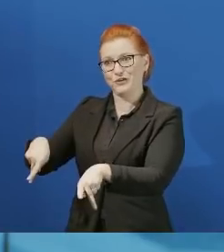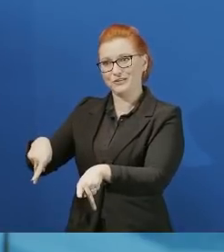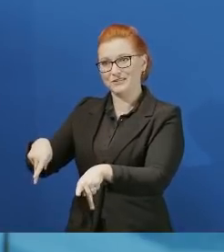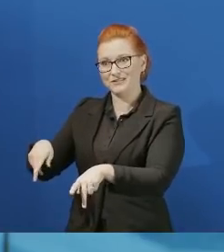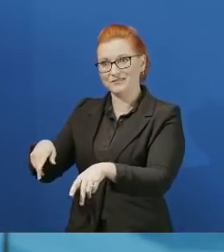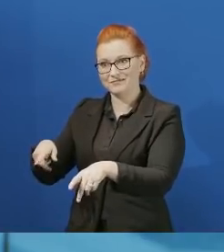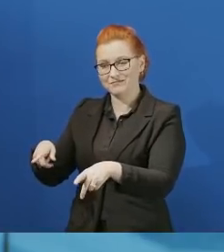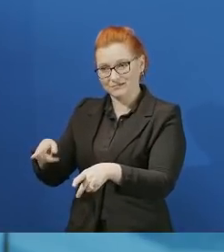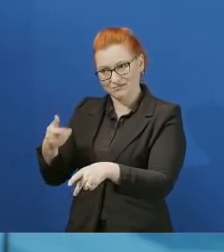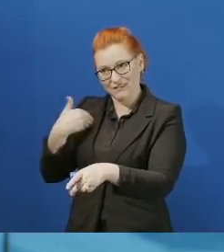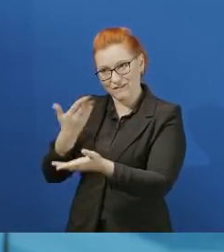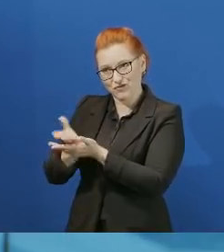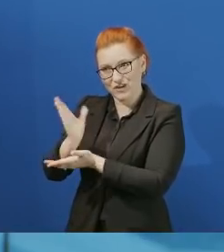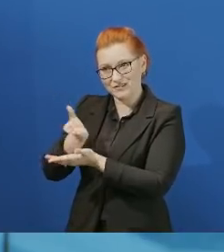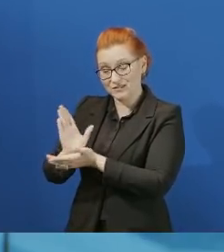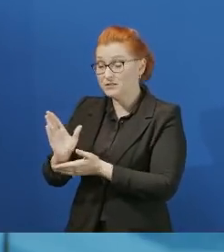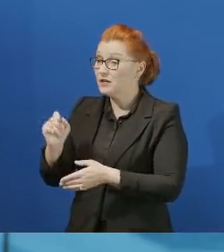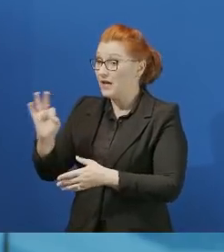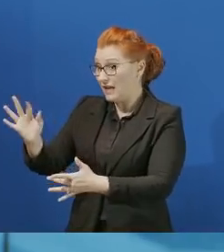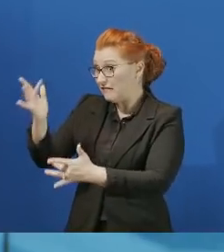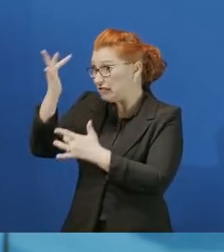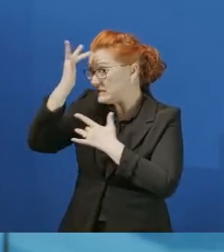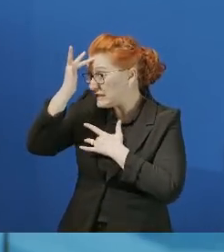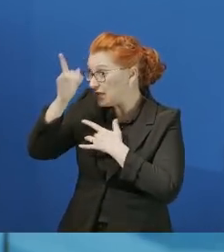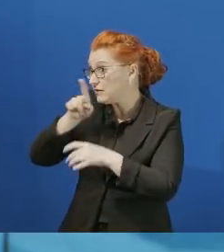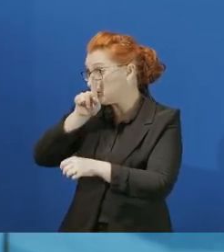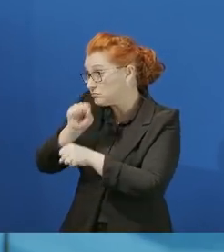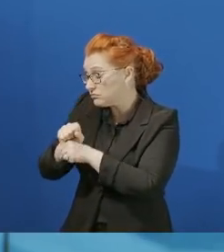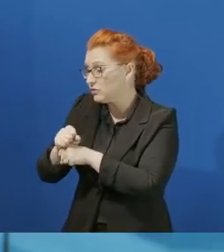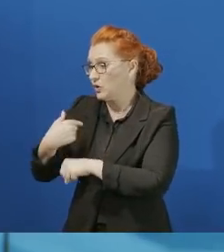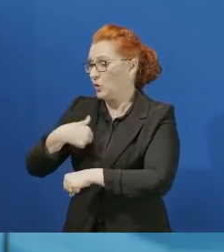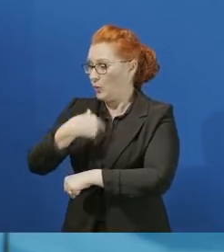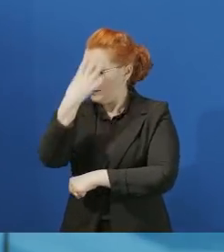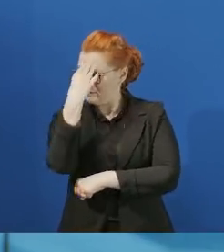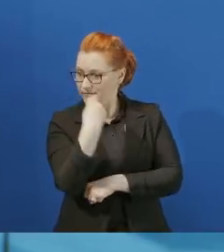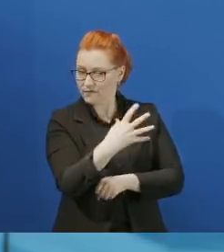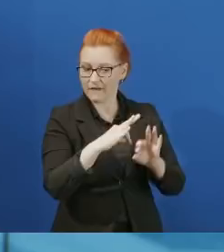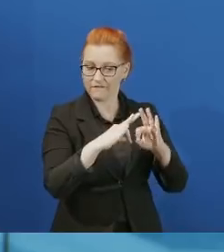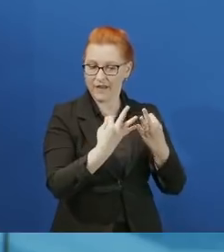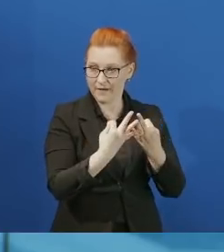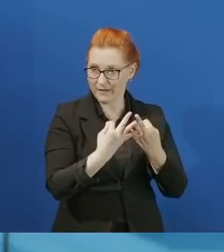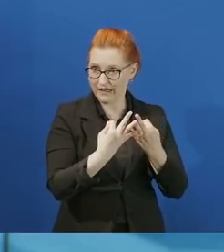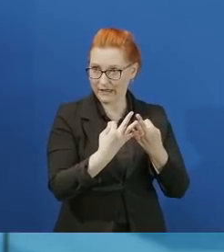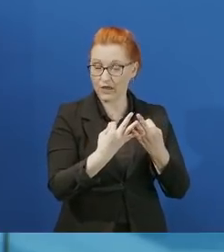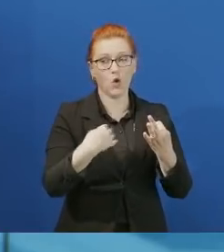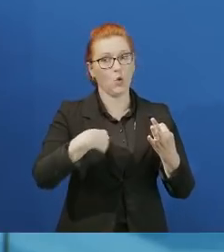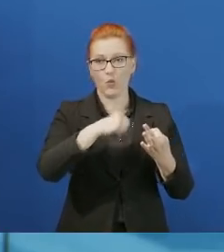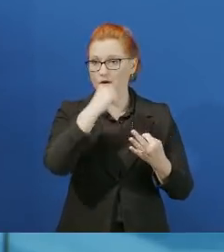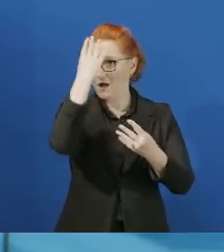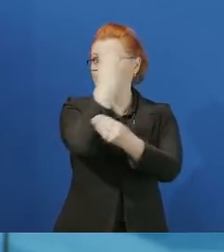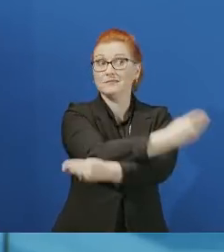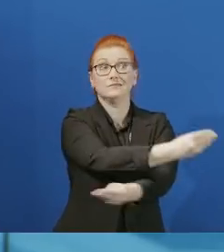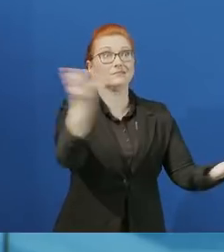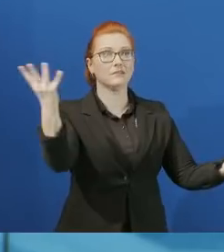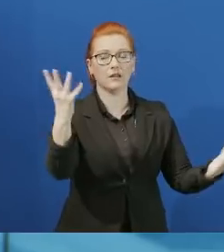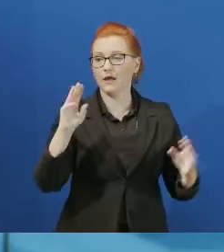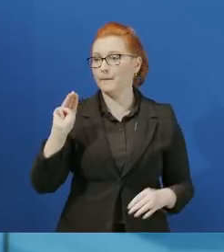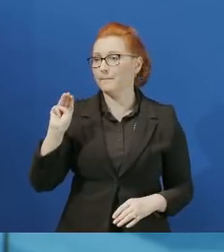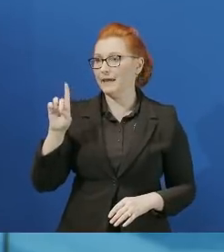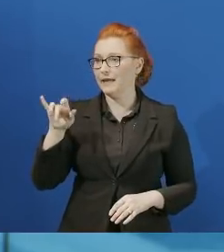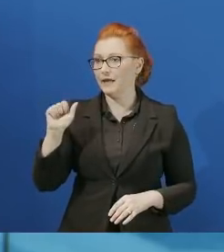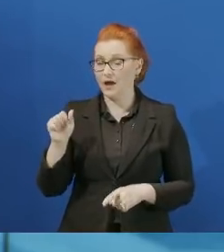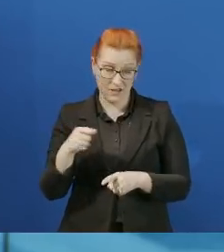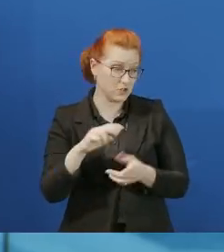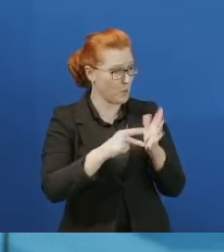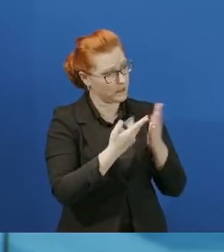of kin or next of care. We're informing them. We're not informing the media. So you Okay. go to court over that. Well, we don't want to go to